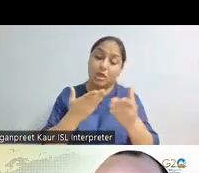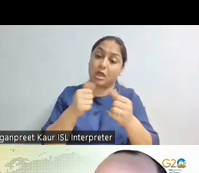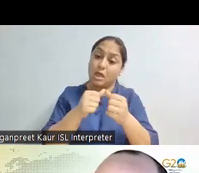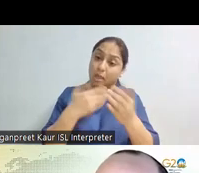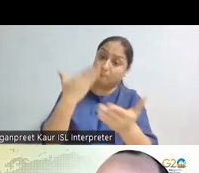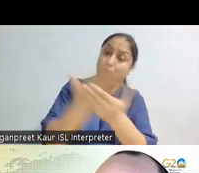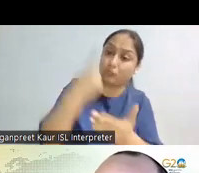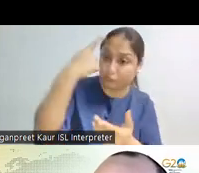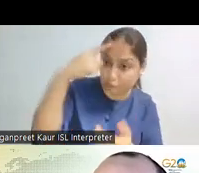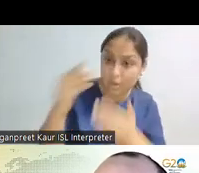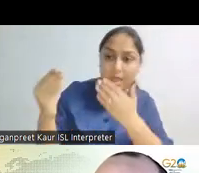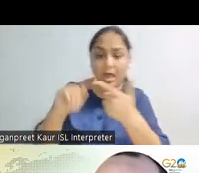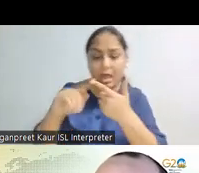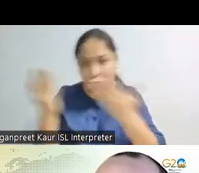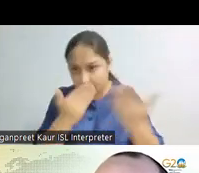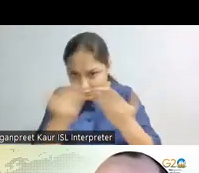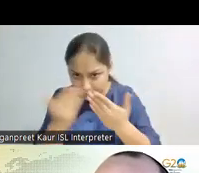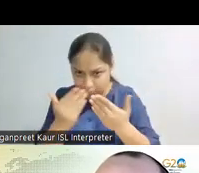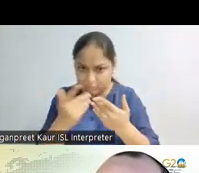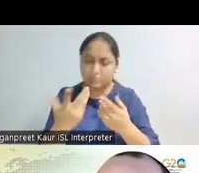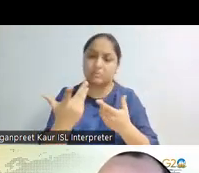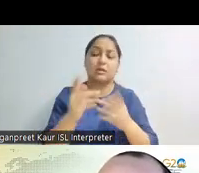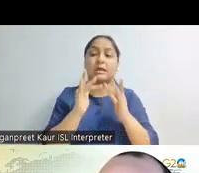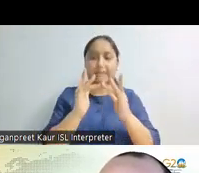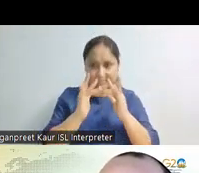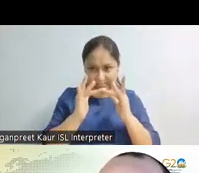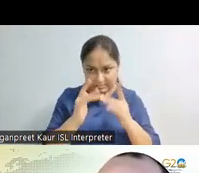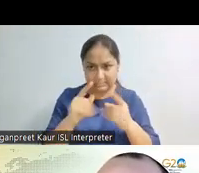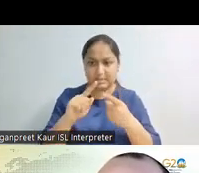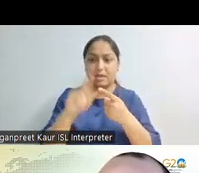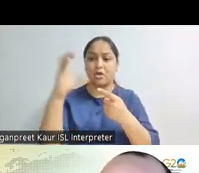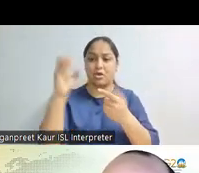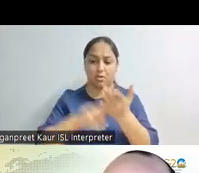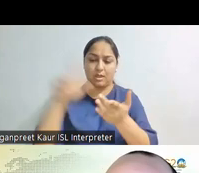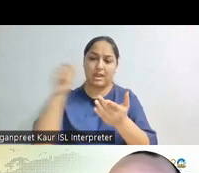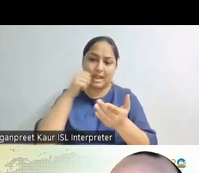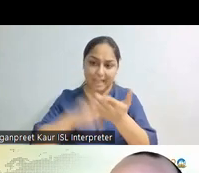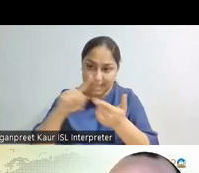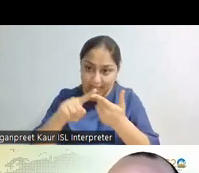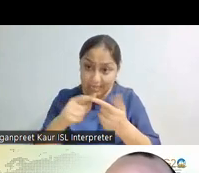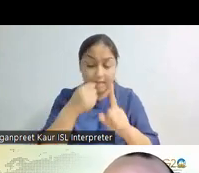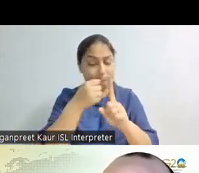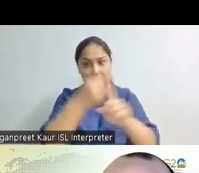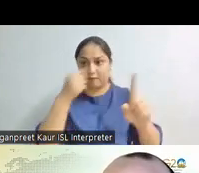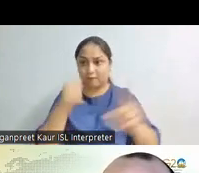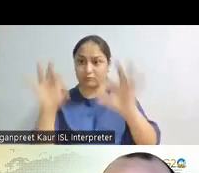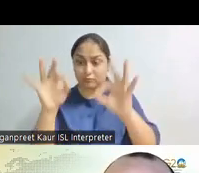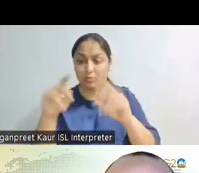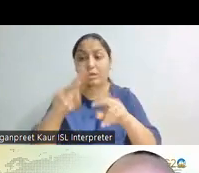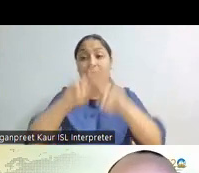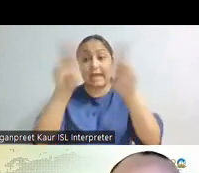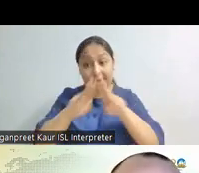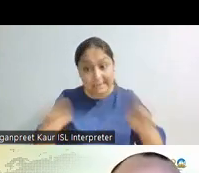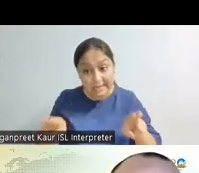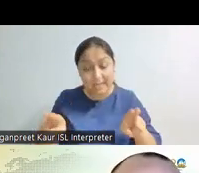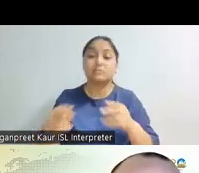following recommendations came up, including digital and online education as an effective tool for bringing international quality education